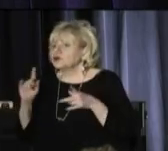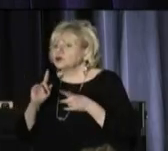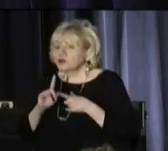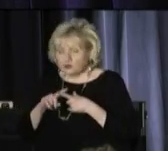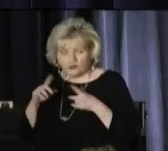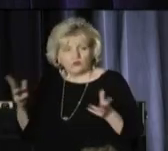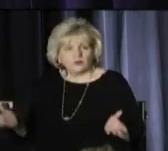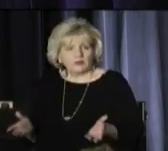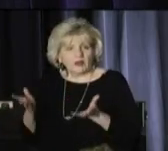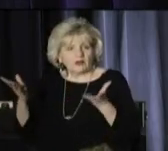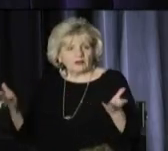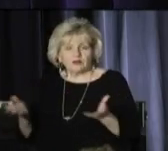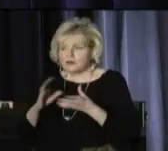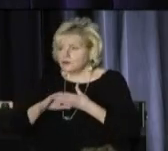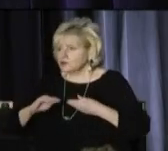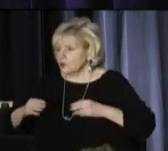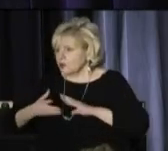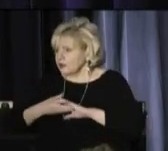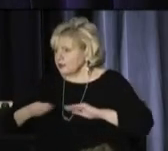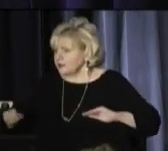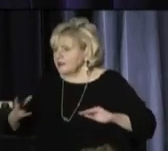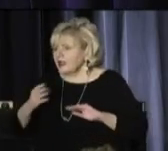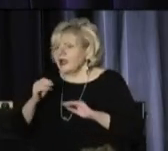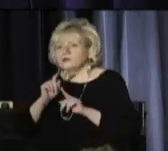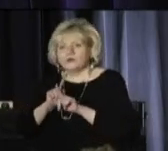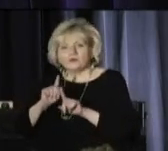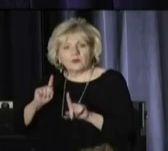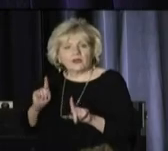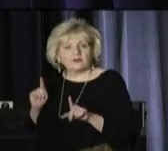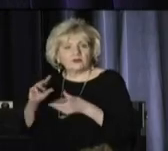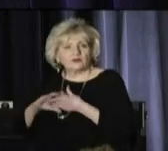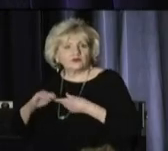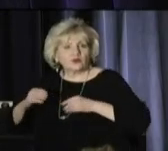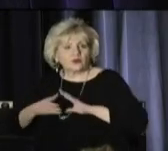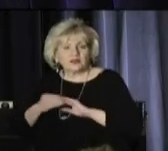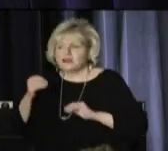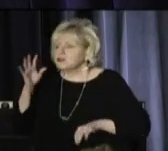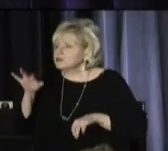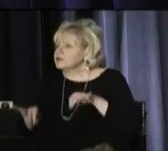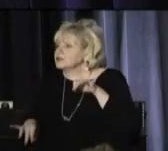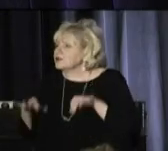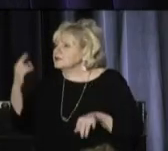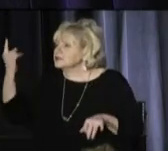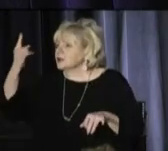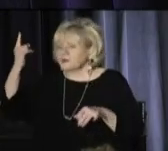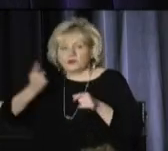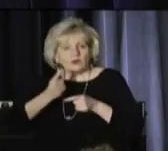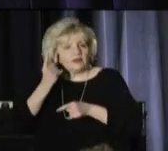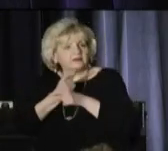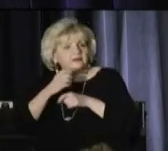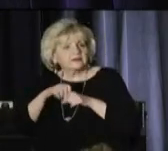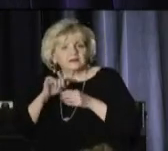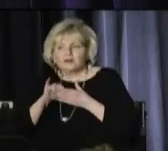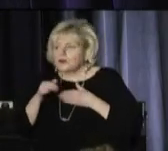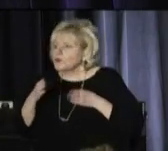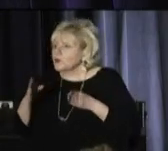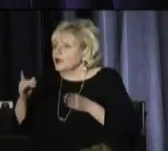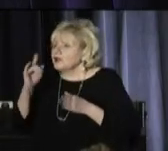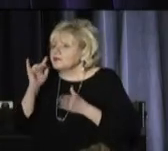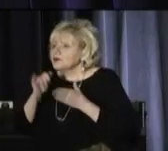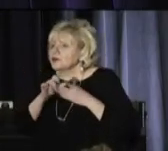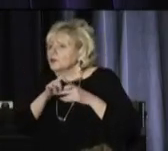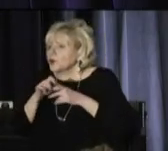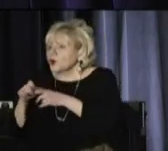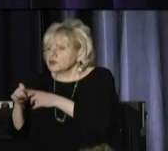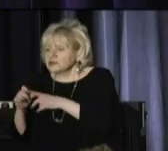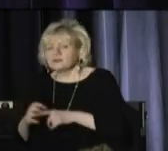the story and when you have to move away from the story in order to discover something, right, in the way that the words are bumping. And